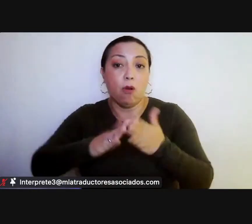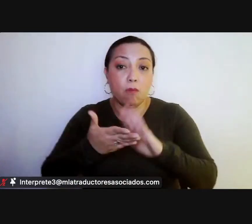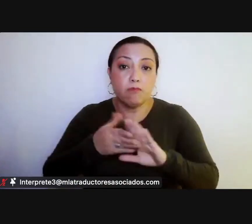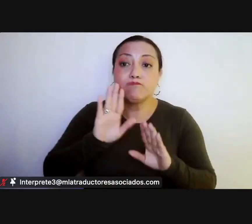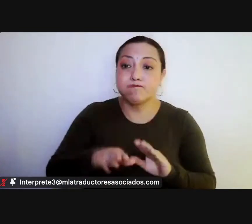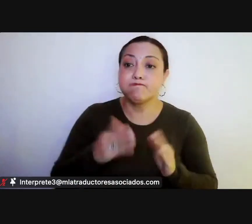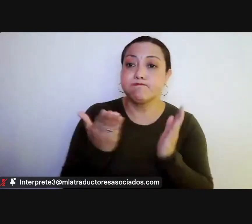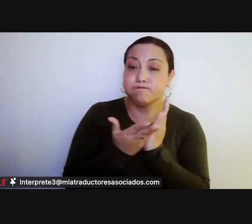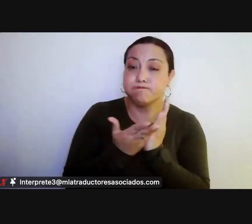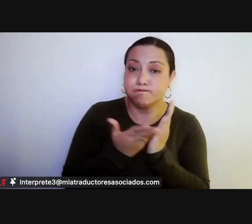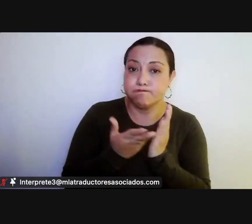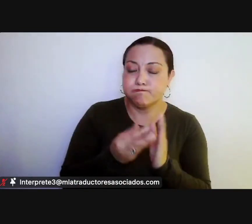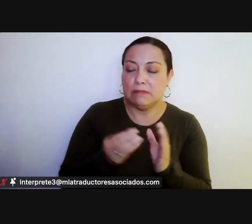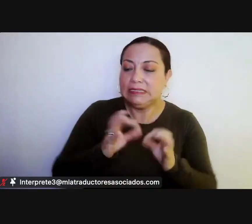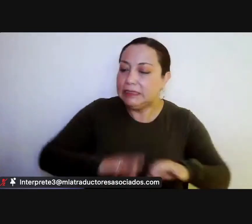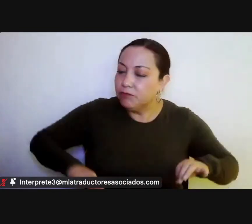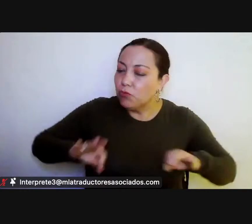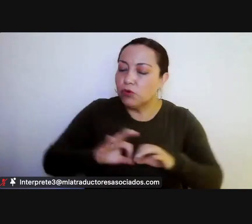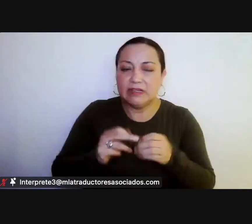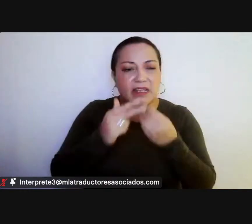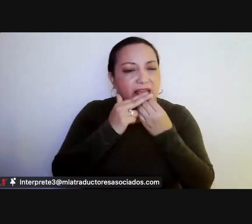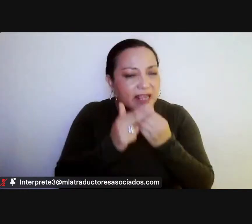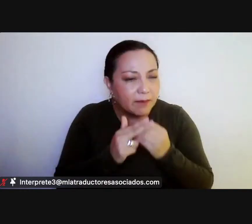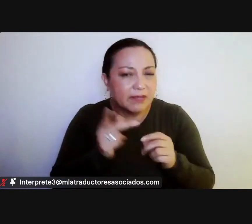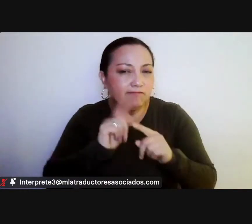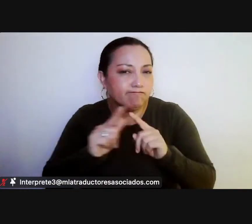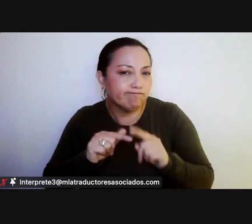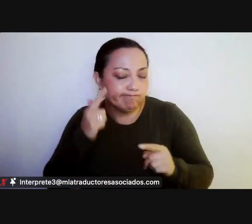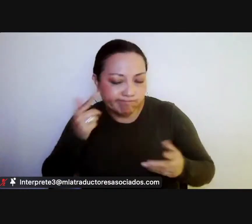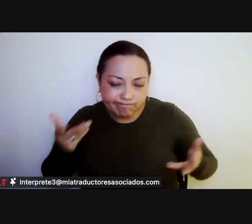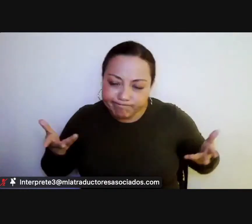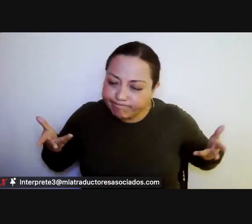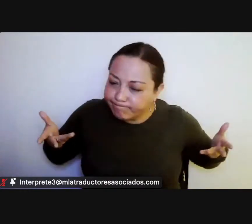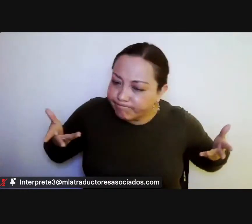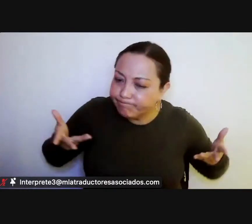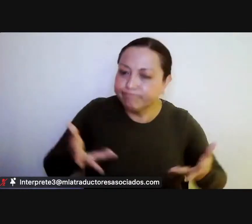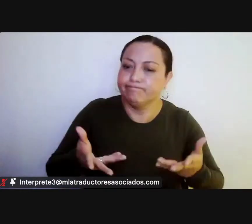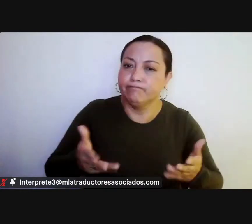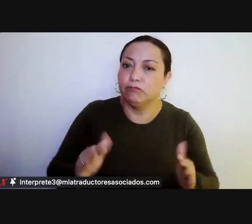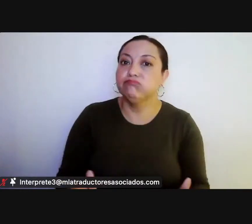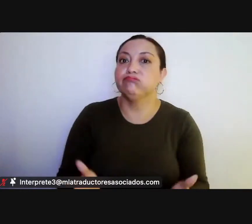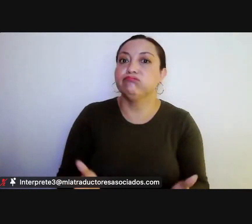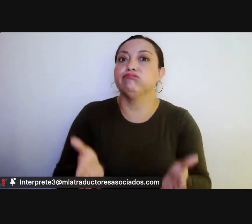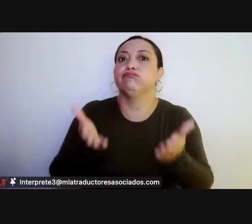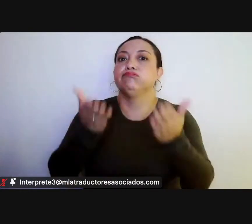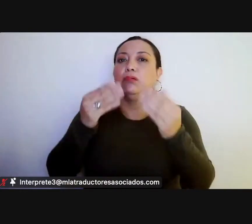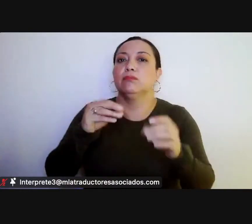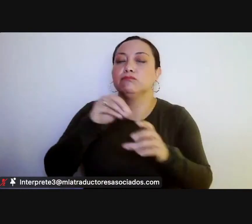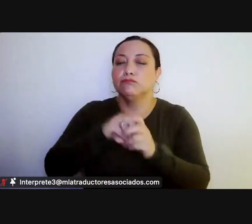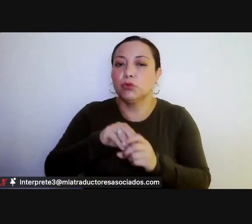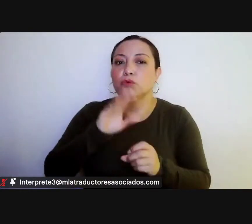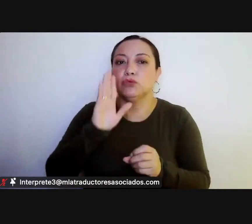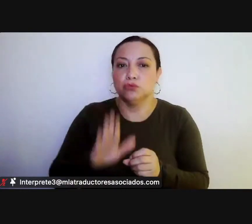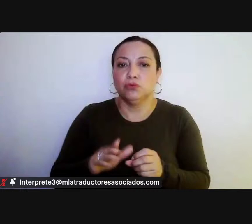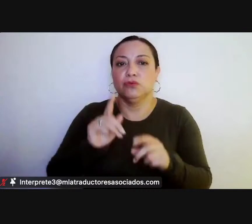and education institution use all their tools